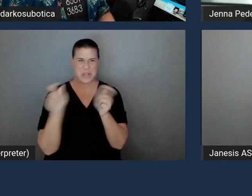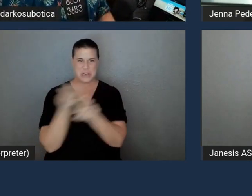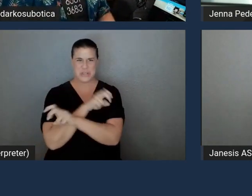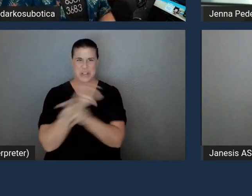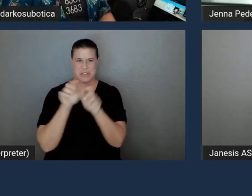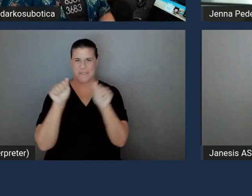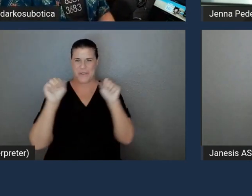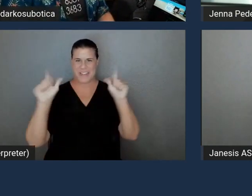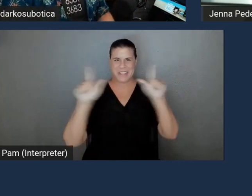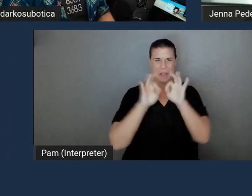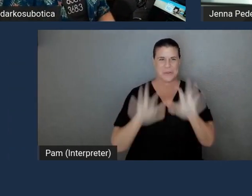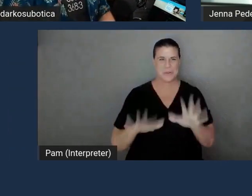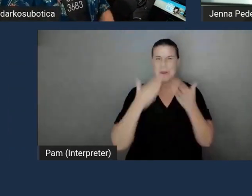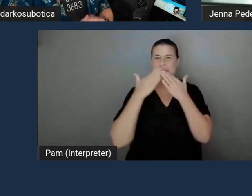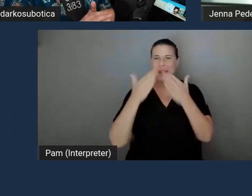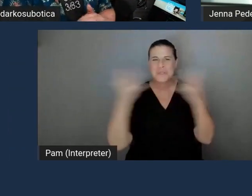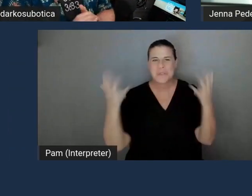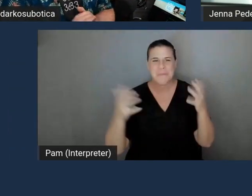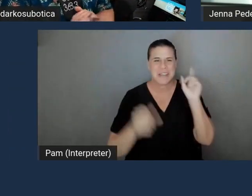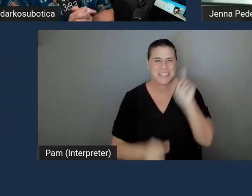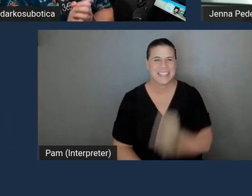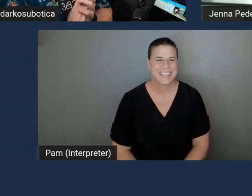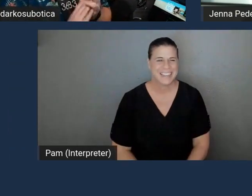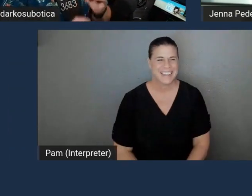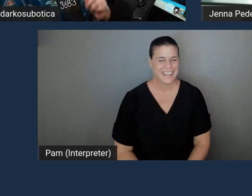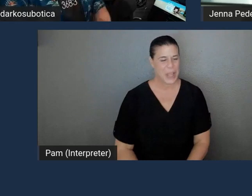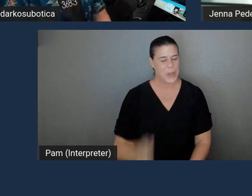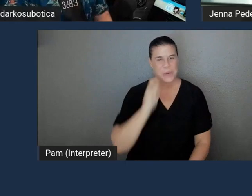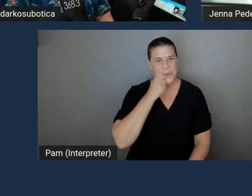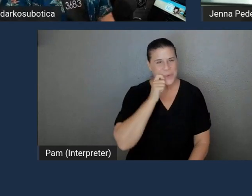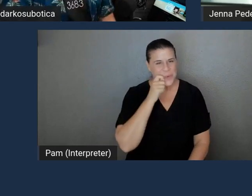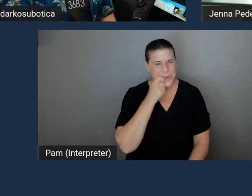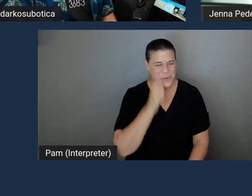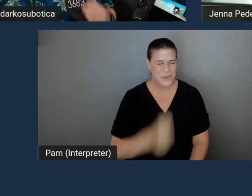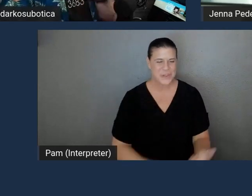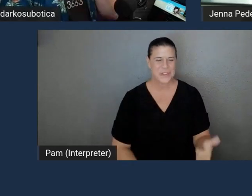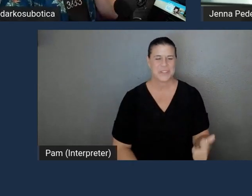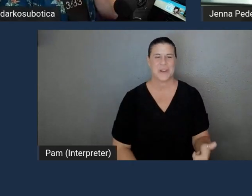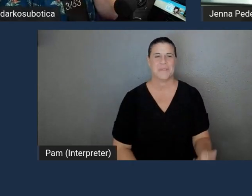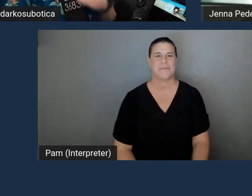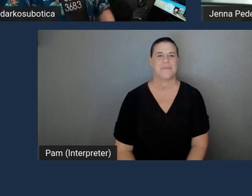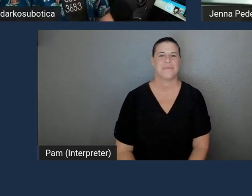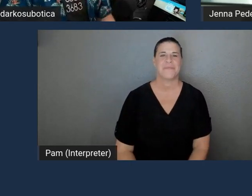ASL interpreters. Thank you very much. Cool.